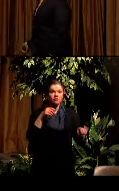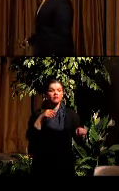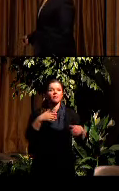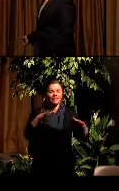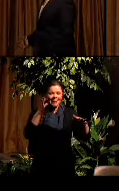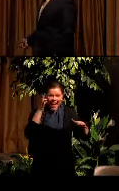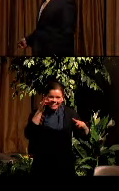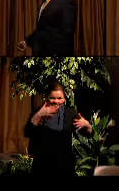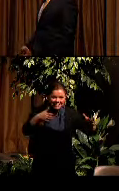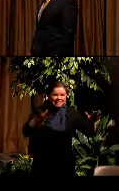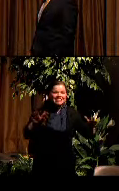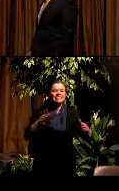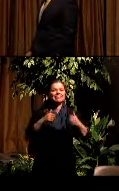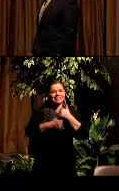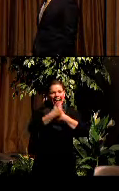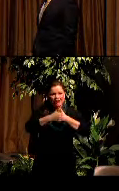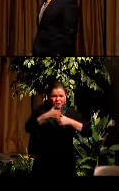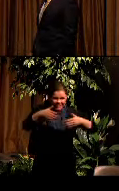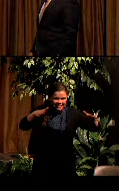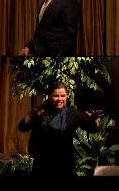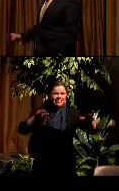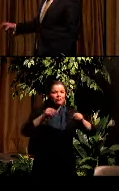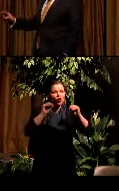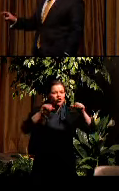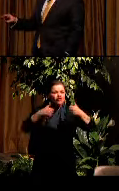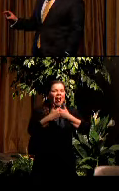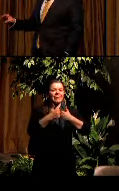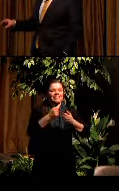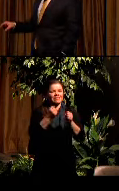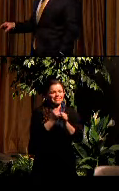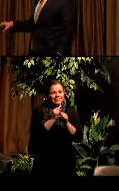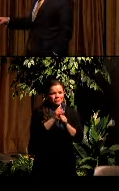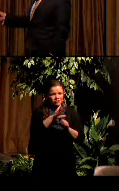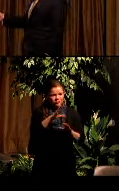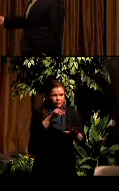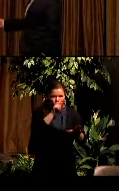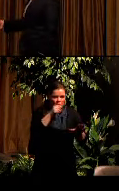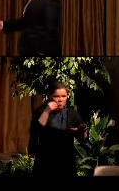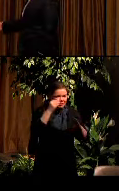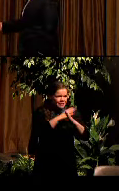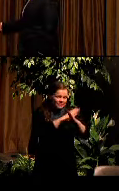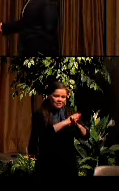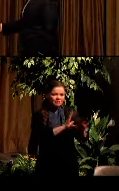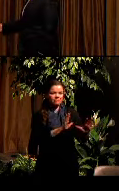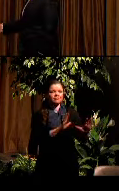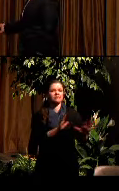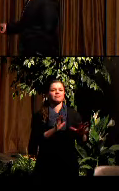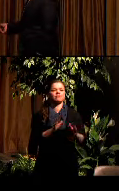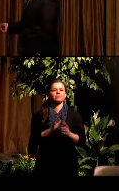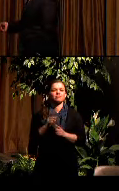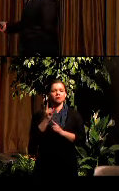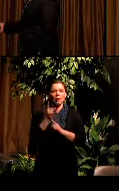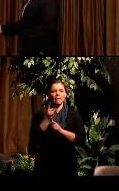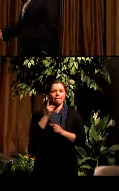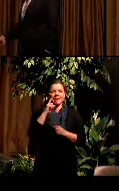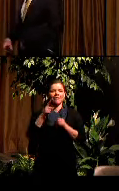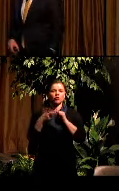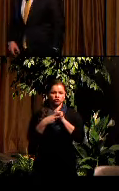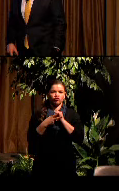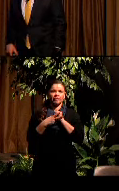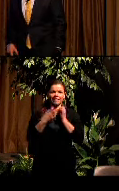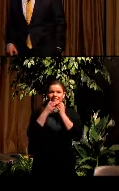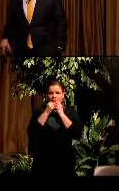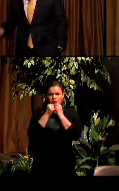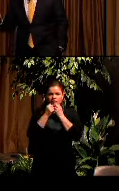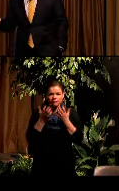and no challenges that are being created by those habitat protections. This is the moment for conservation. This is something that Tom Lovejoy said to me just a few weeks ago. This is the